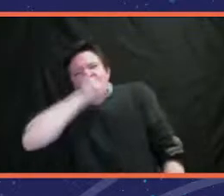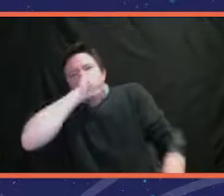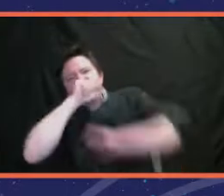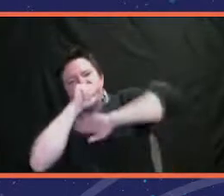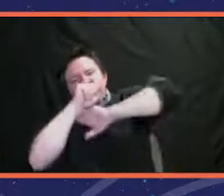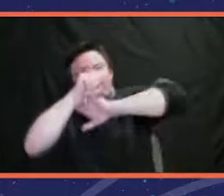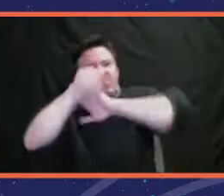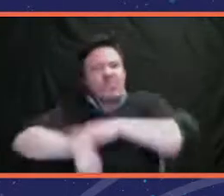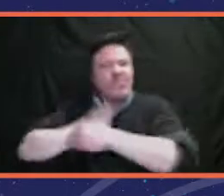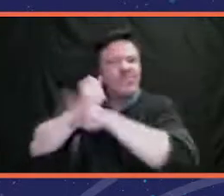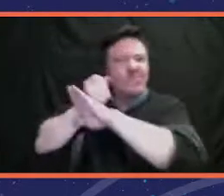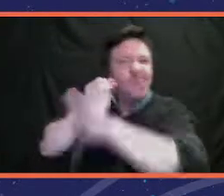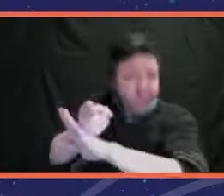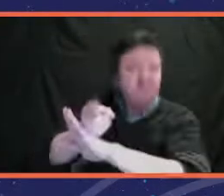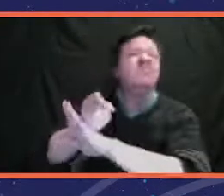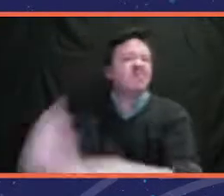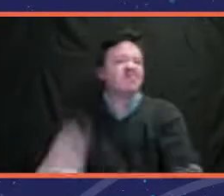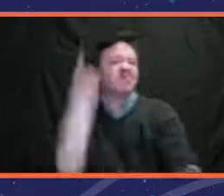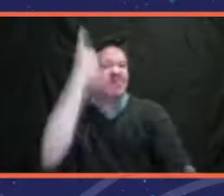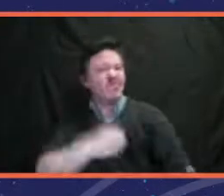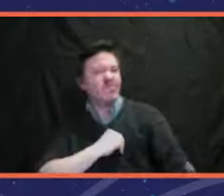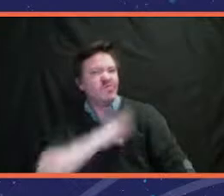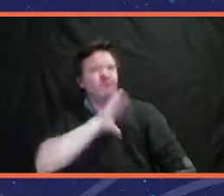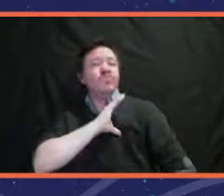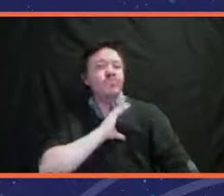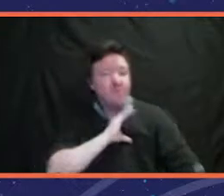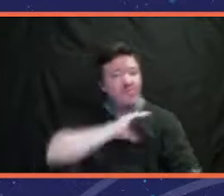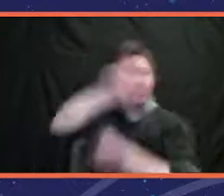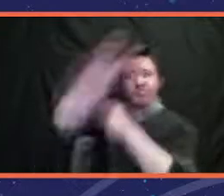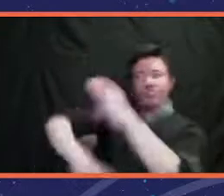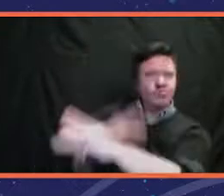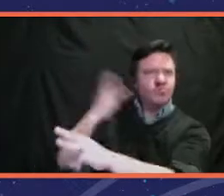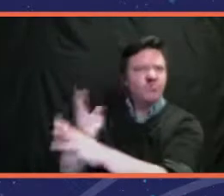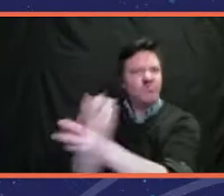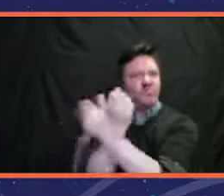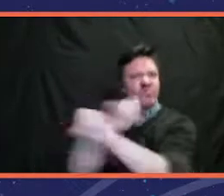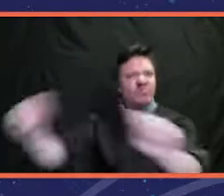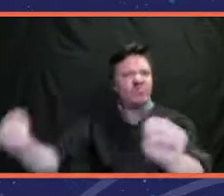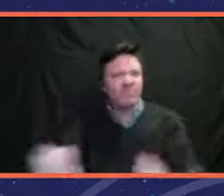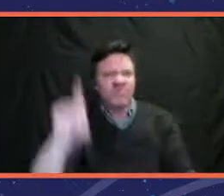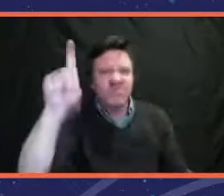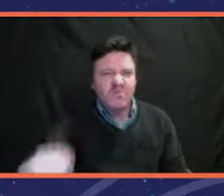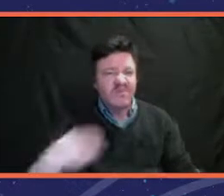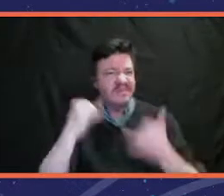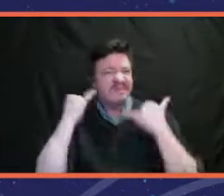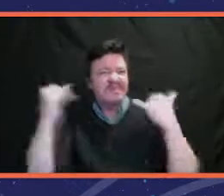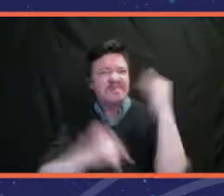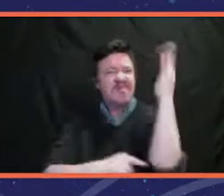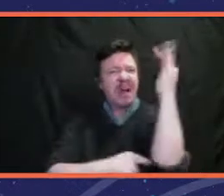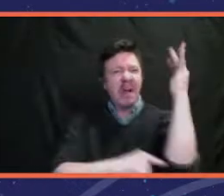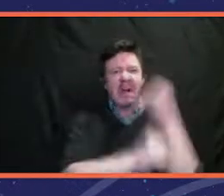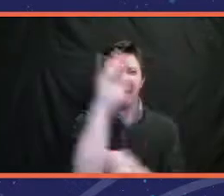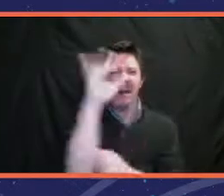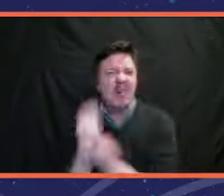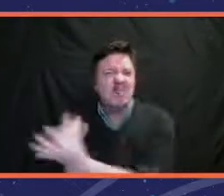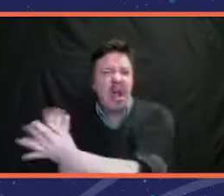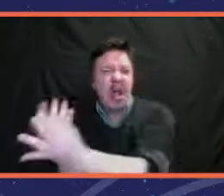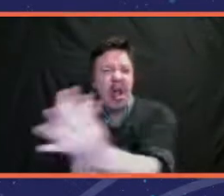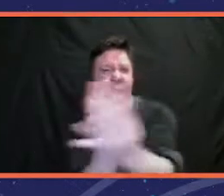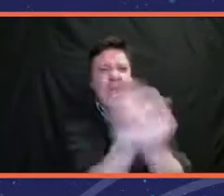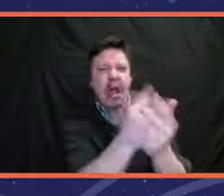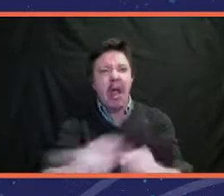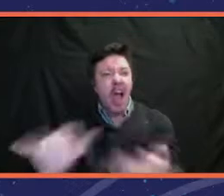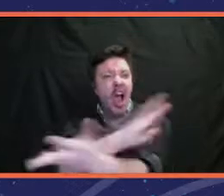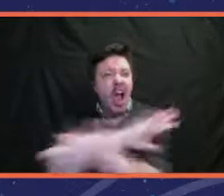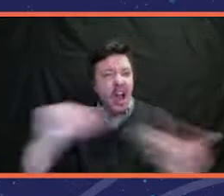alternative. But to turn and face the world we living in, babe, it's burning and it's burning quick. So we finish. And I'm certain